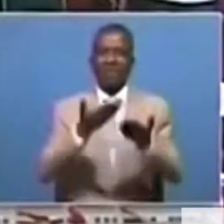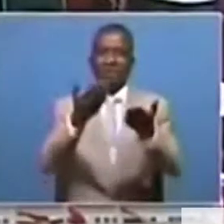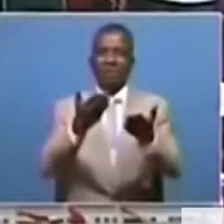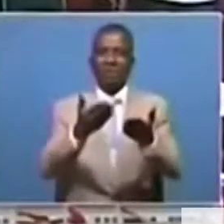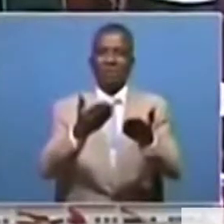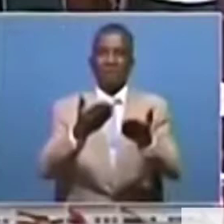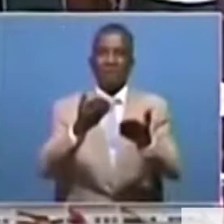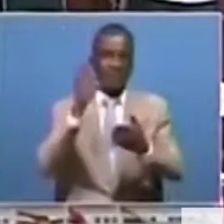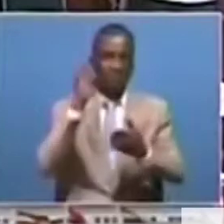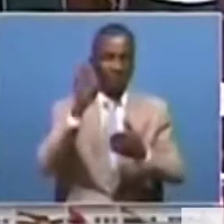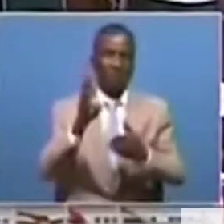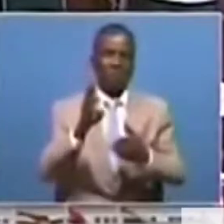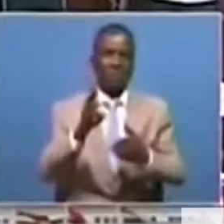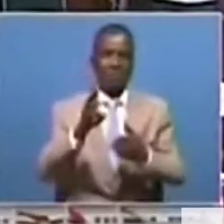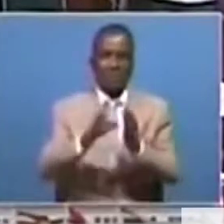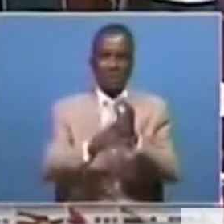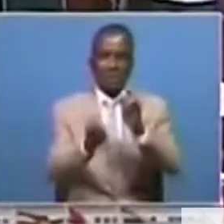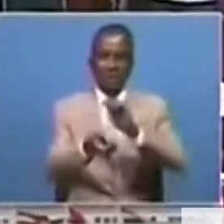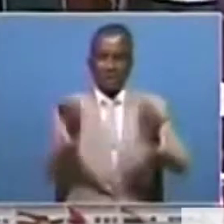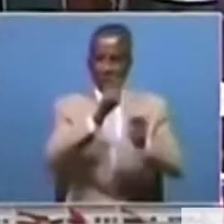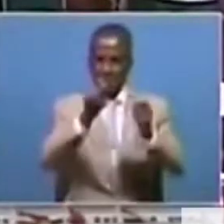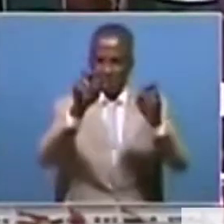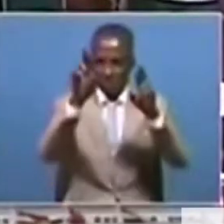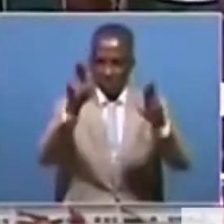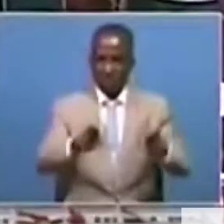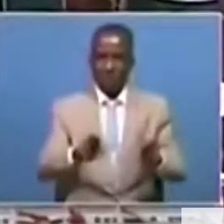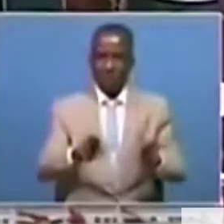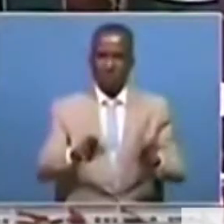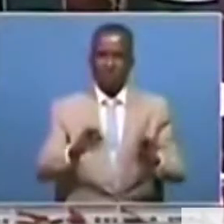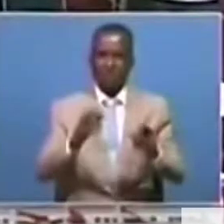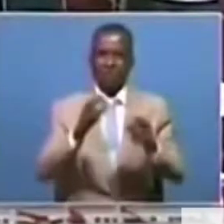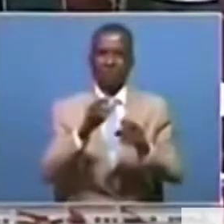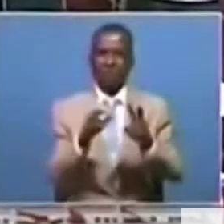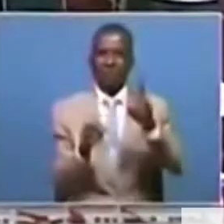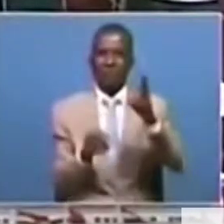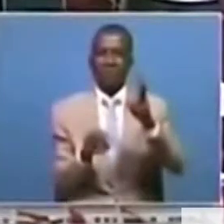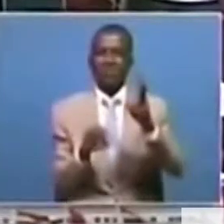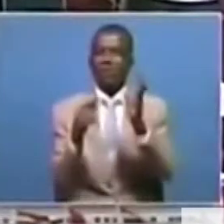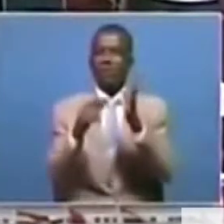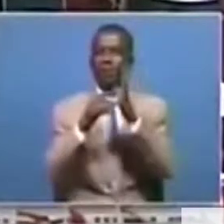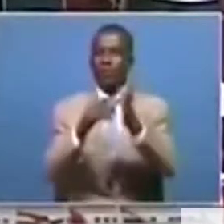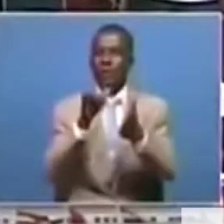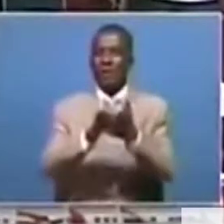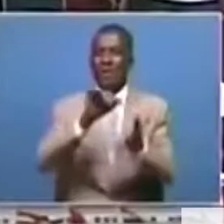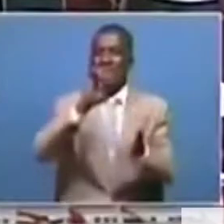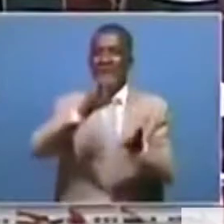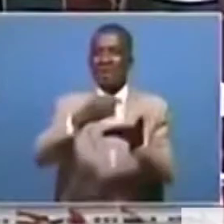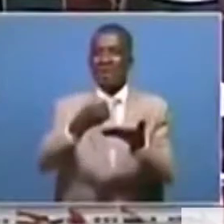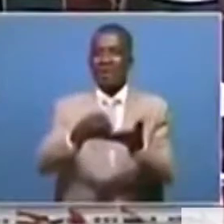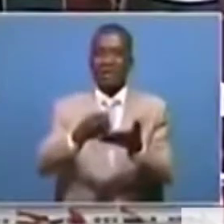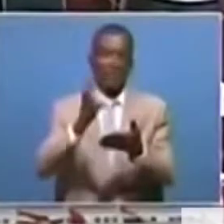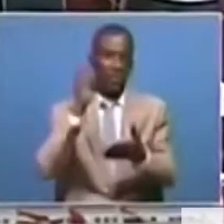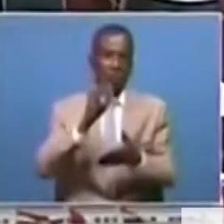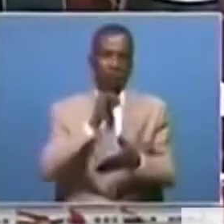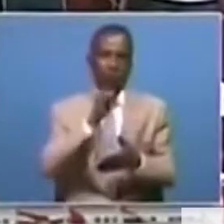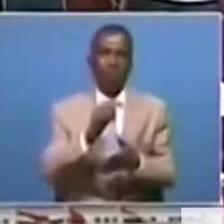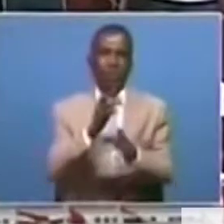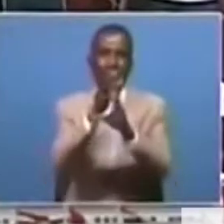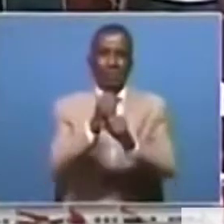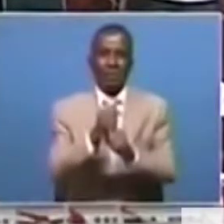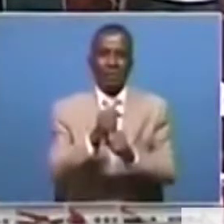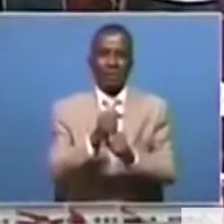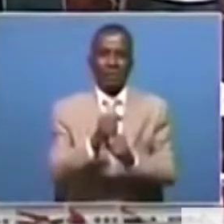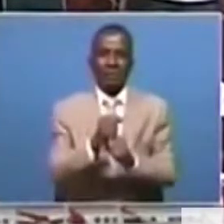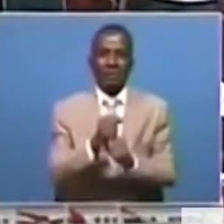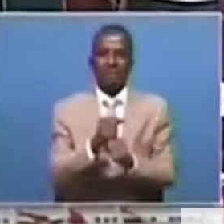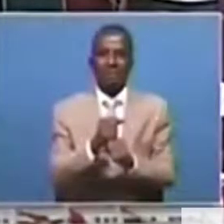trial, it would probably have changed the results. And two, prove that such evidence could not have been obtained by